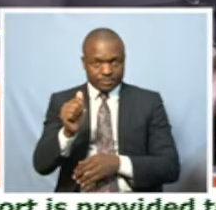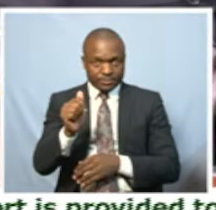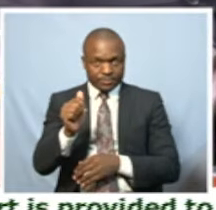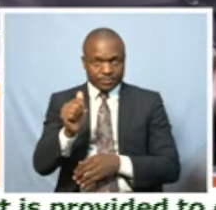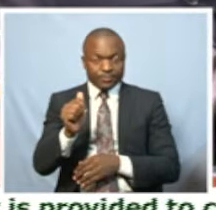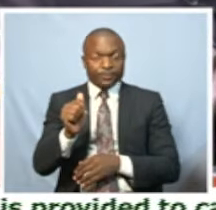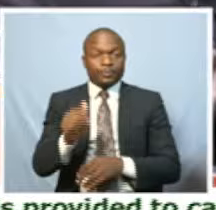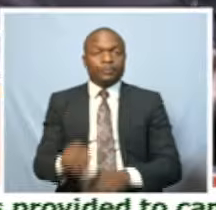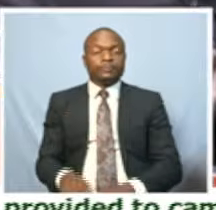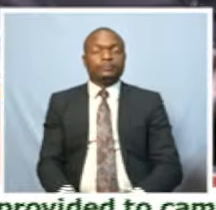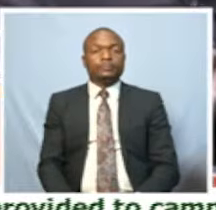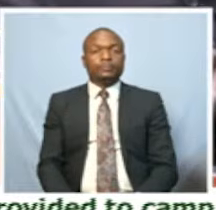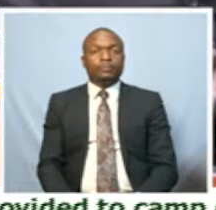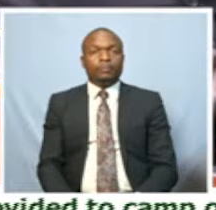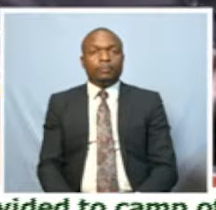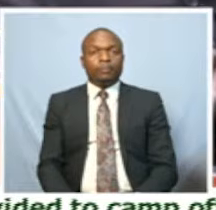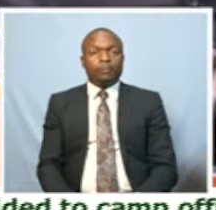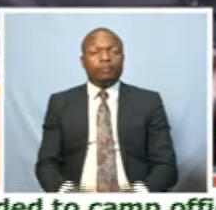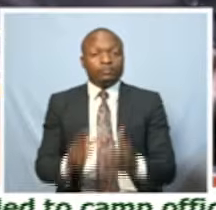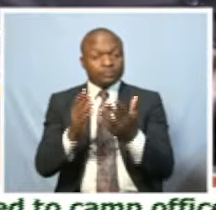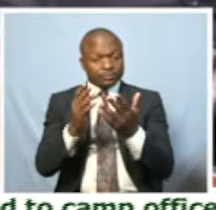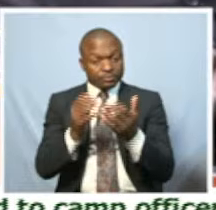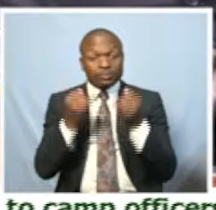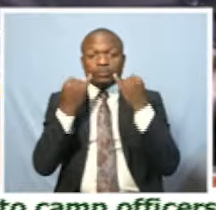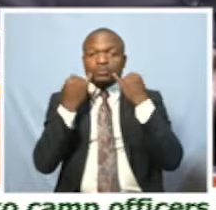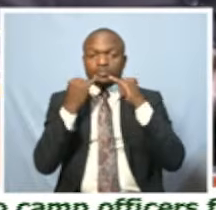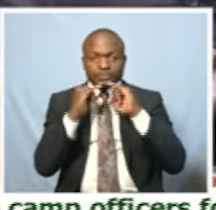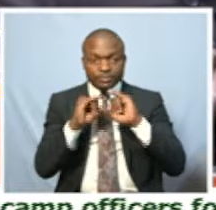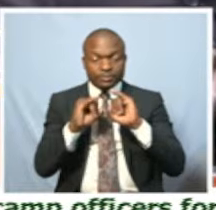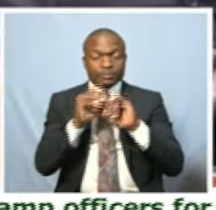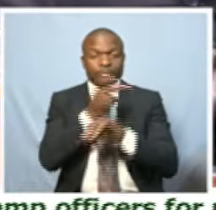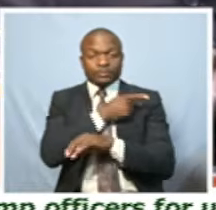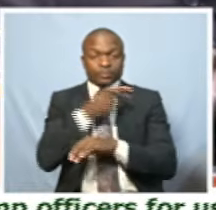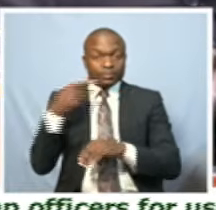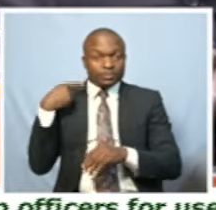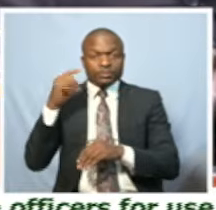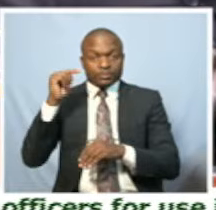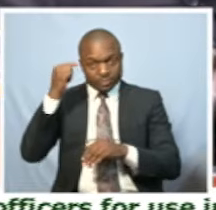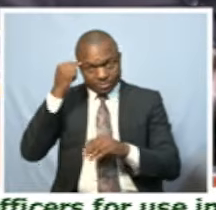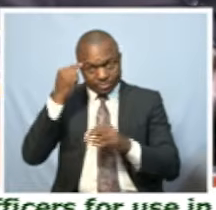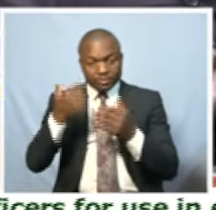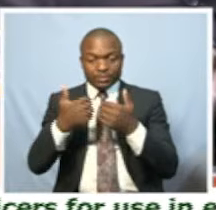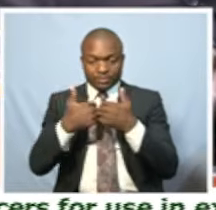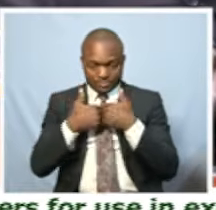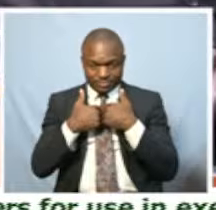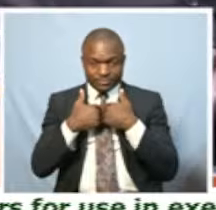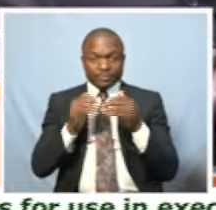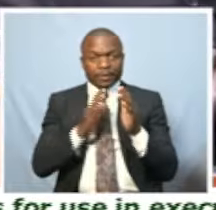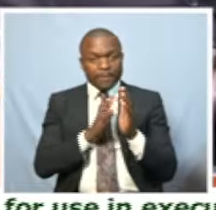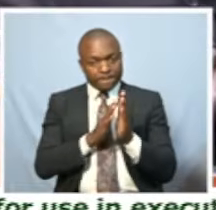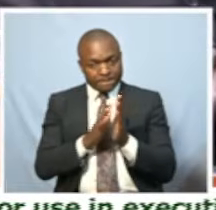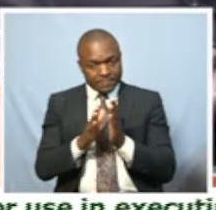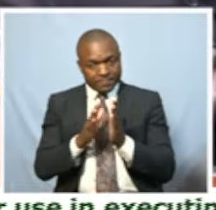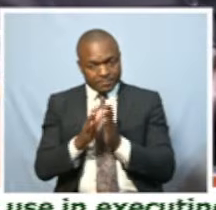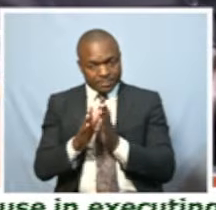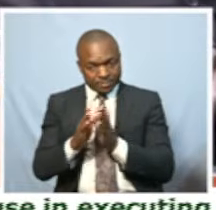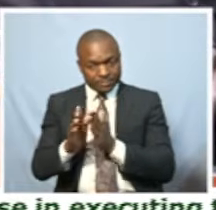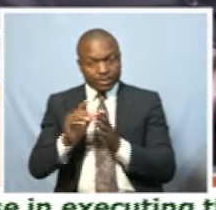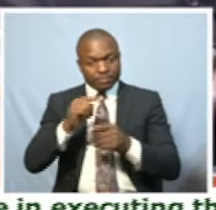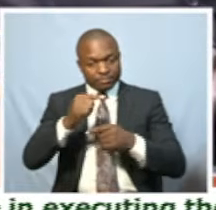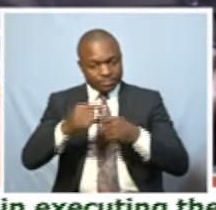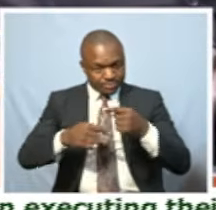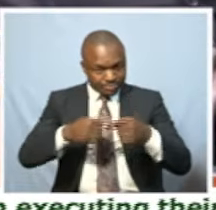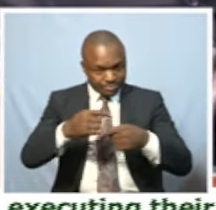Honourable Member for Chiluvi, we wish to inform the House that the government does indeed have ongoing